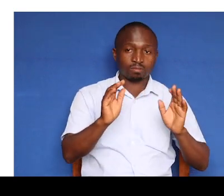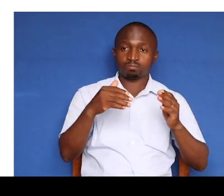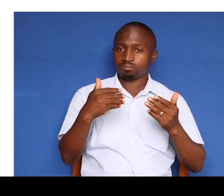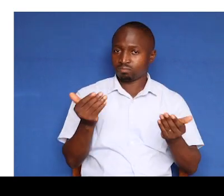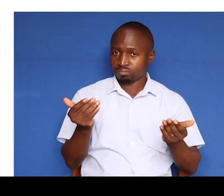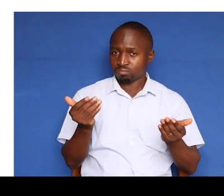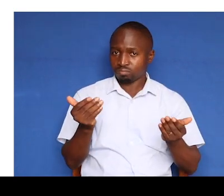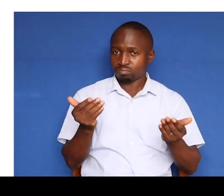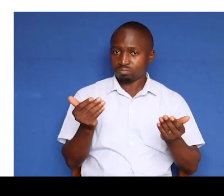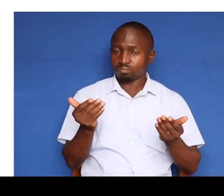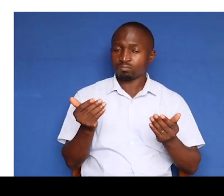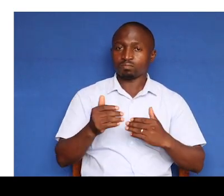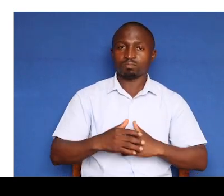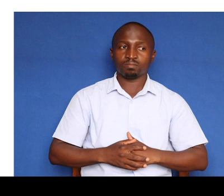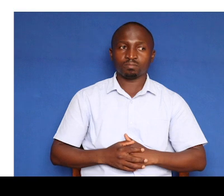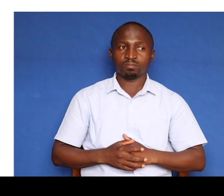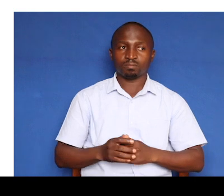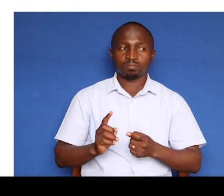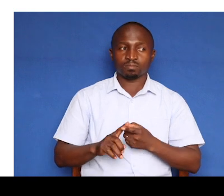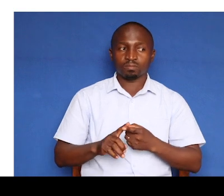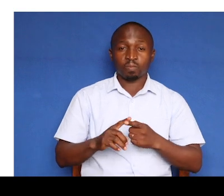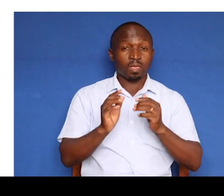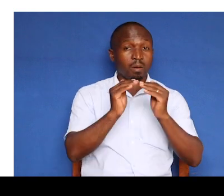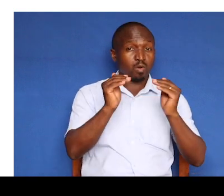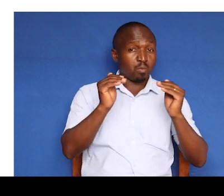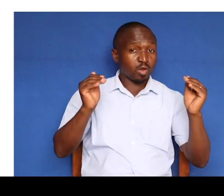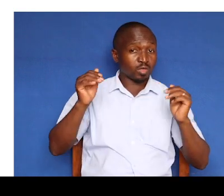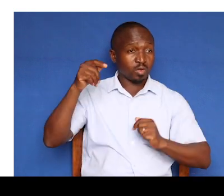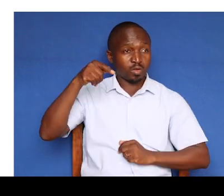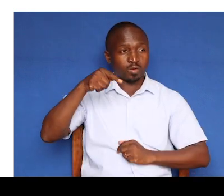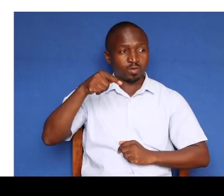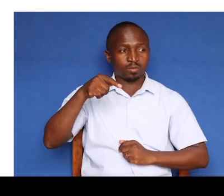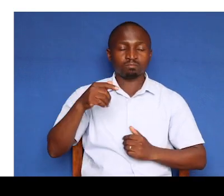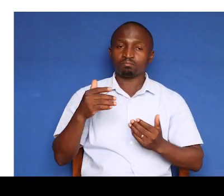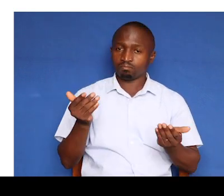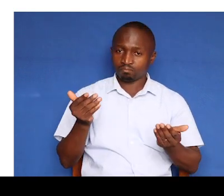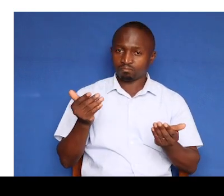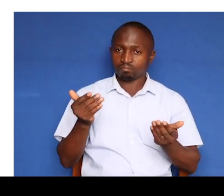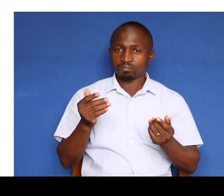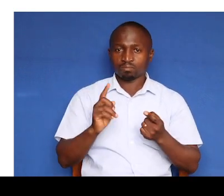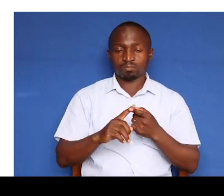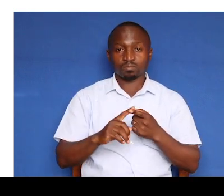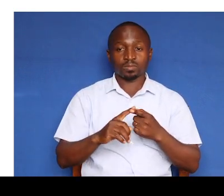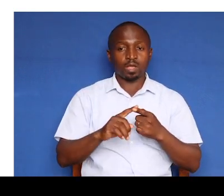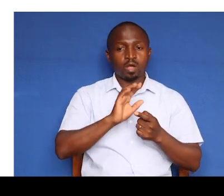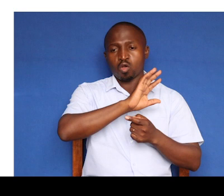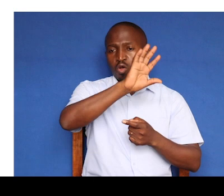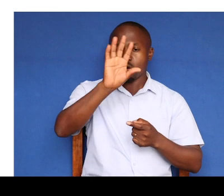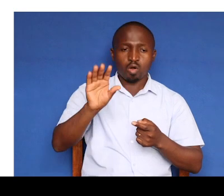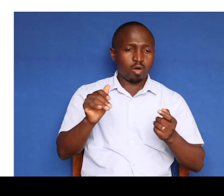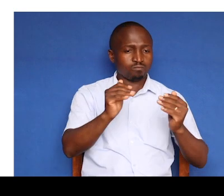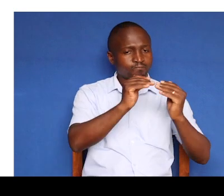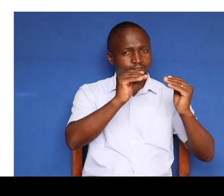systems is or are fair? Proportional is the tax rate is charged equally to